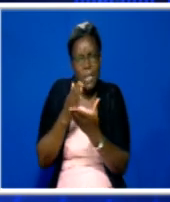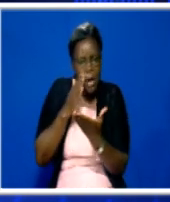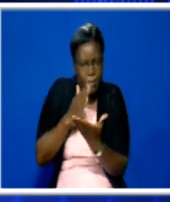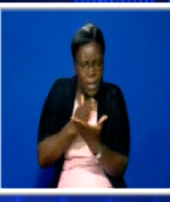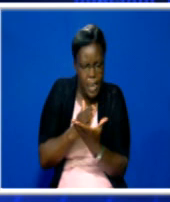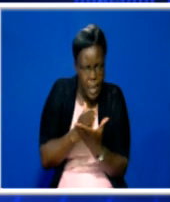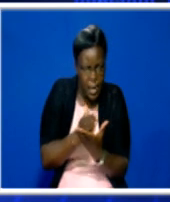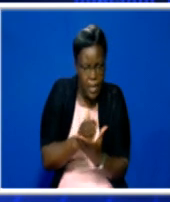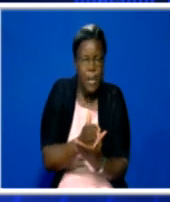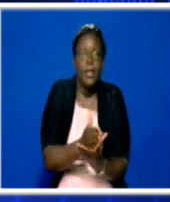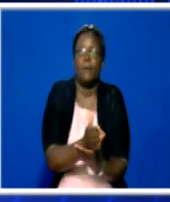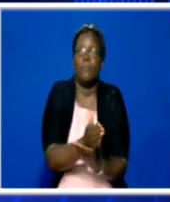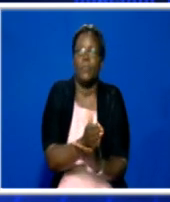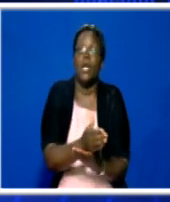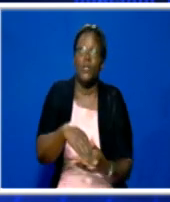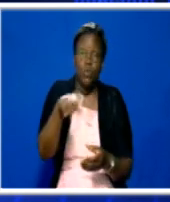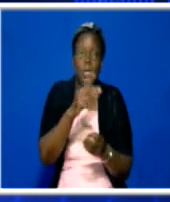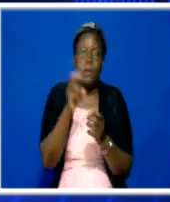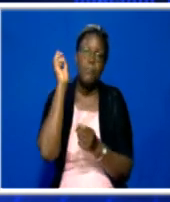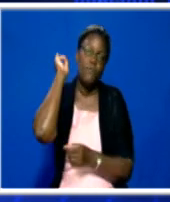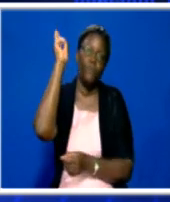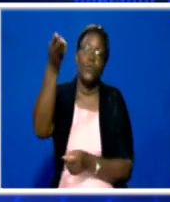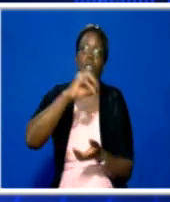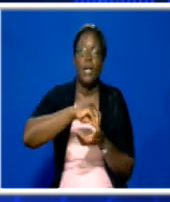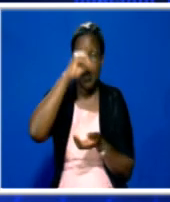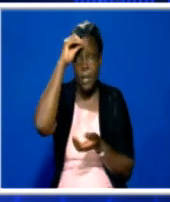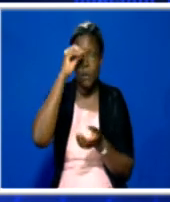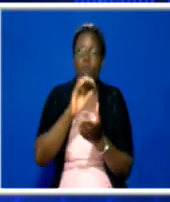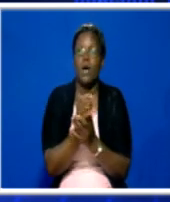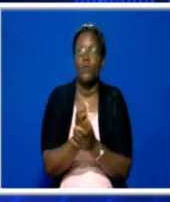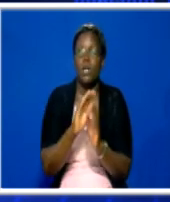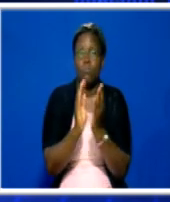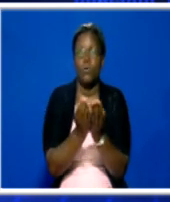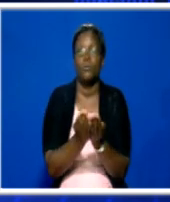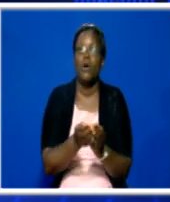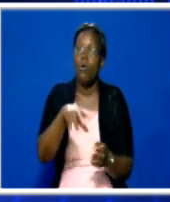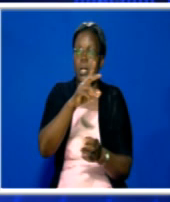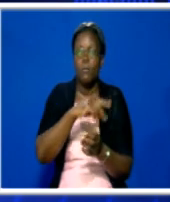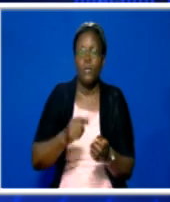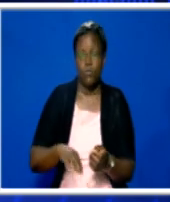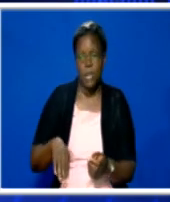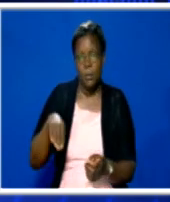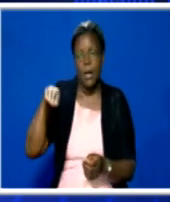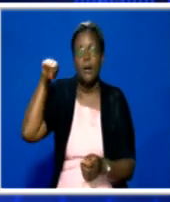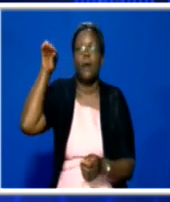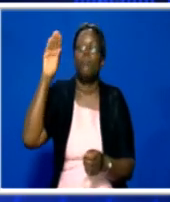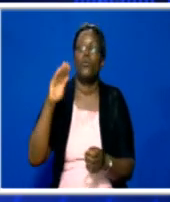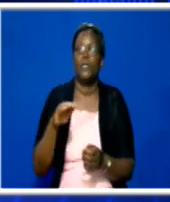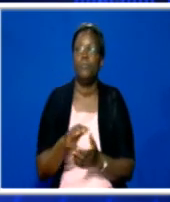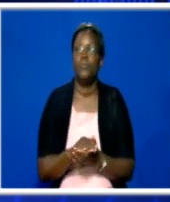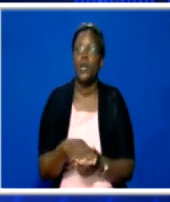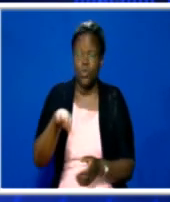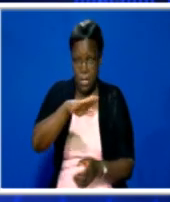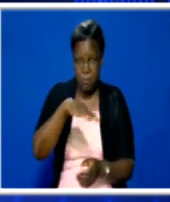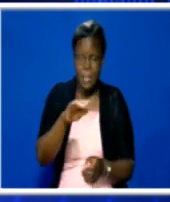is the basis on which they will do their future learning, their future handling of books, all the way into adulthood. So very important that they get the